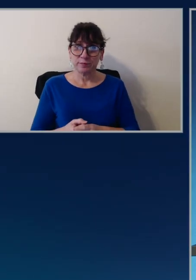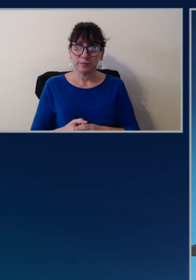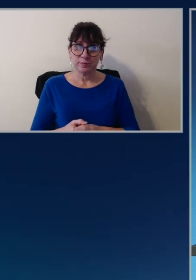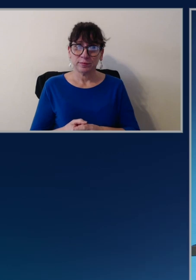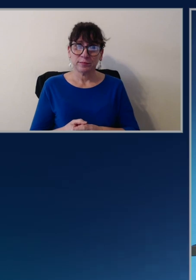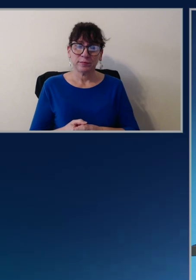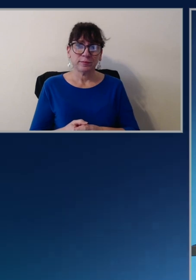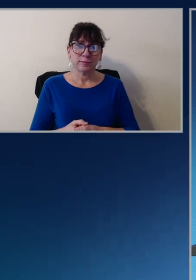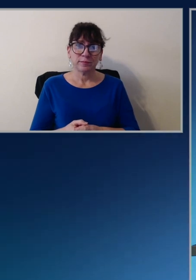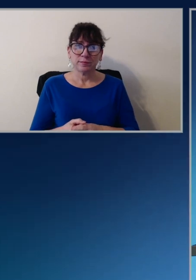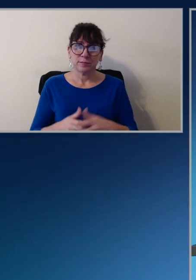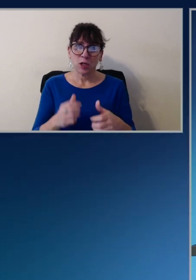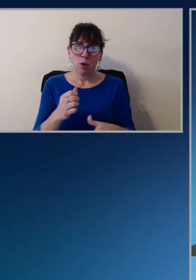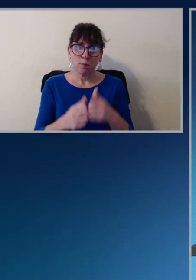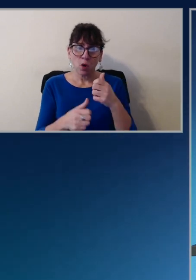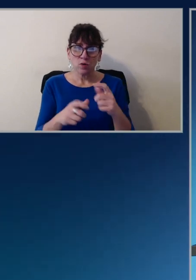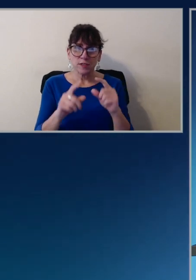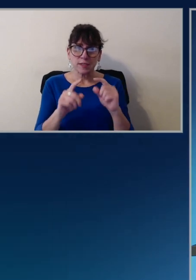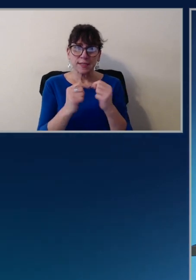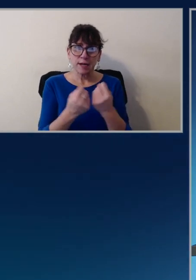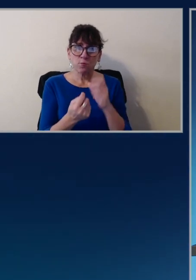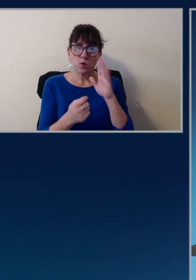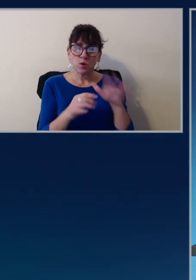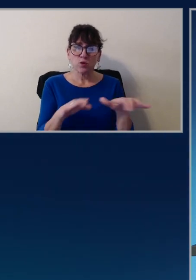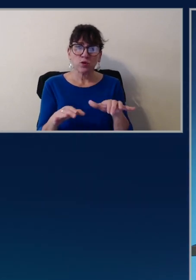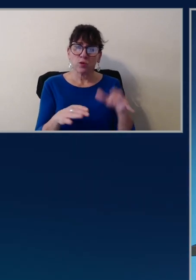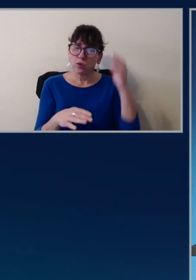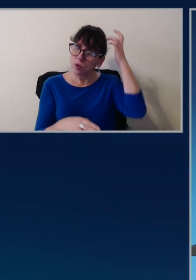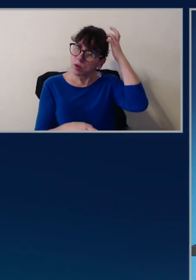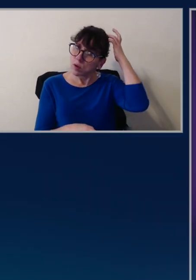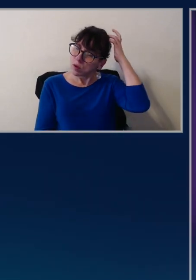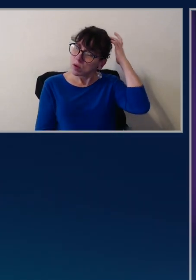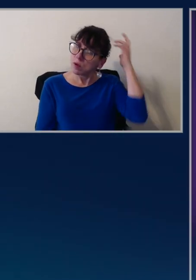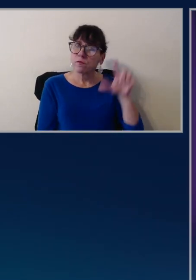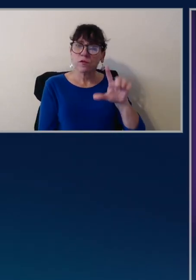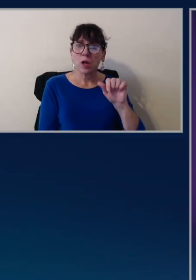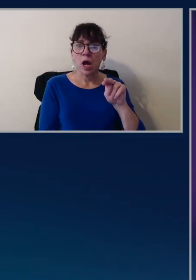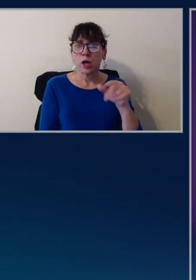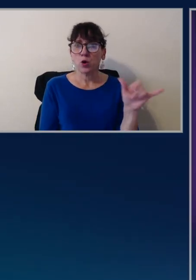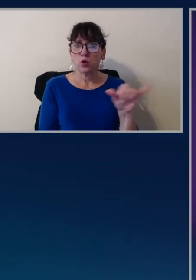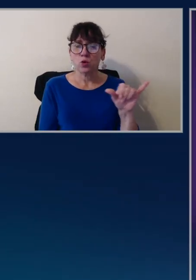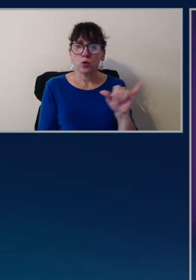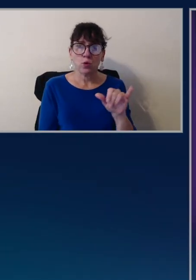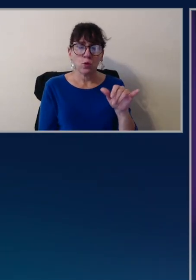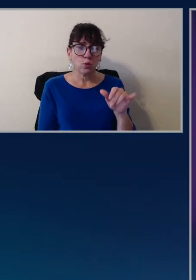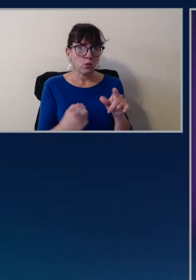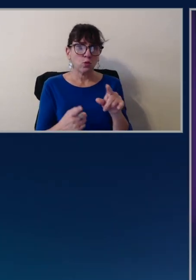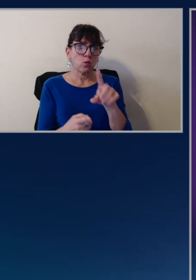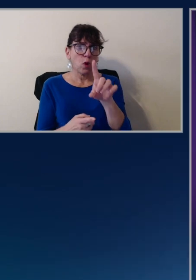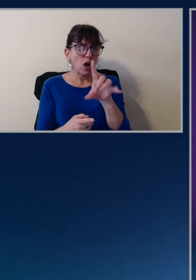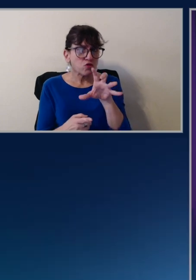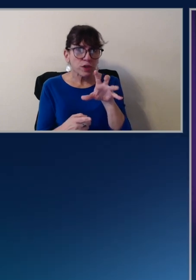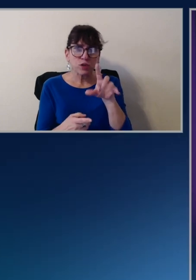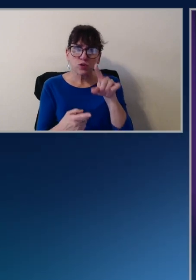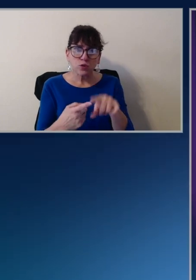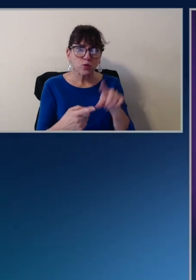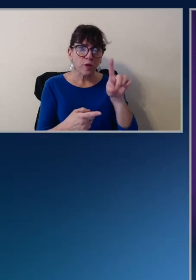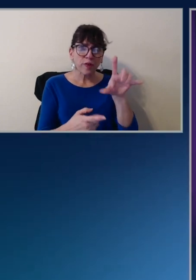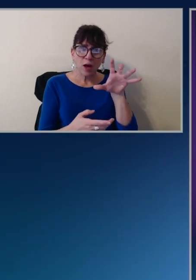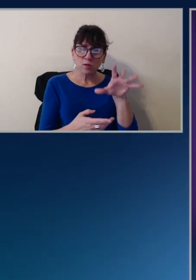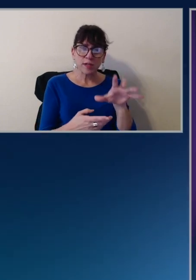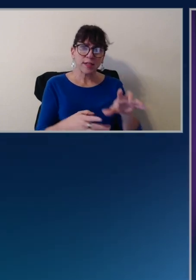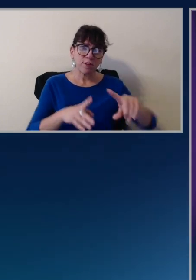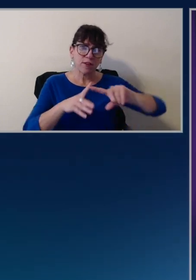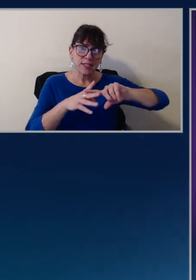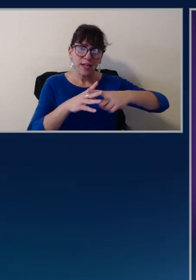most teams will do for Llama 2. I mean, you're looking at anywhere from hundreds to thousands of accelerators generally,